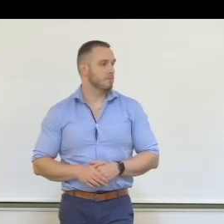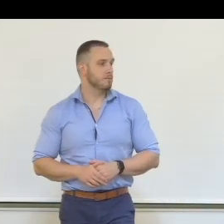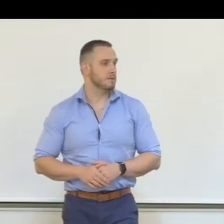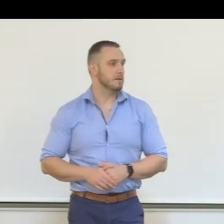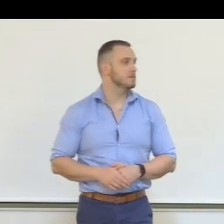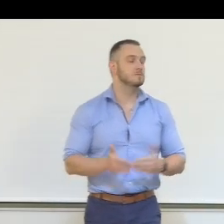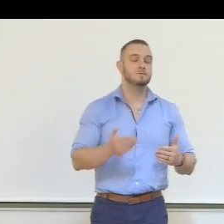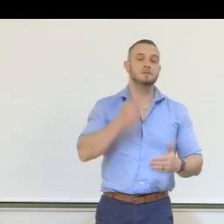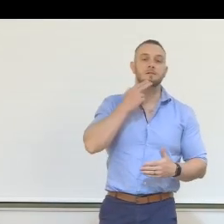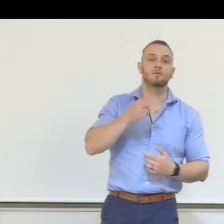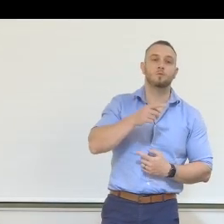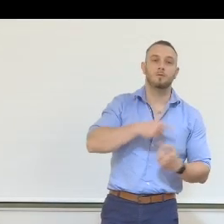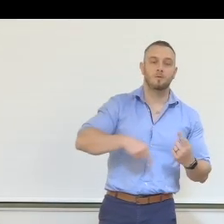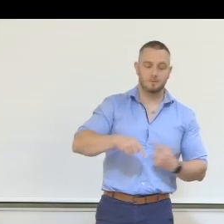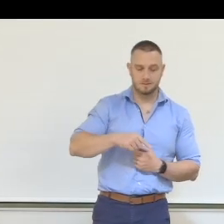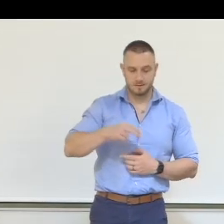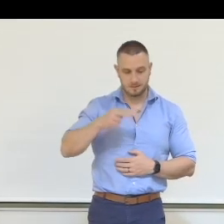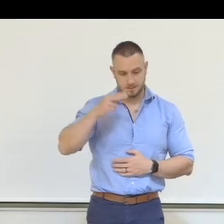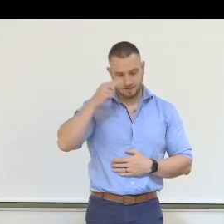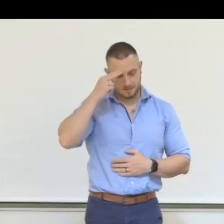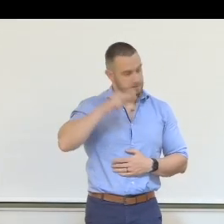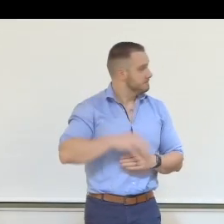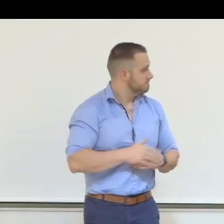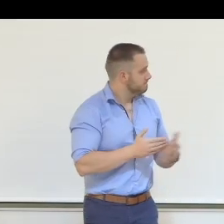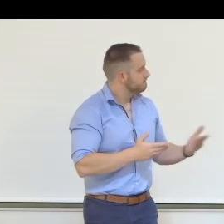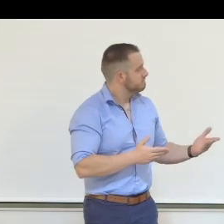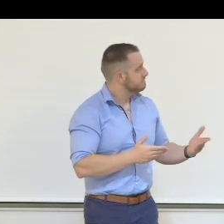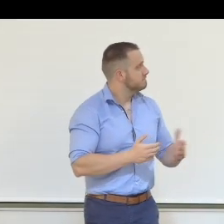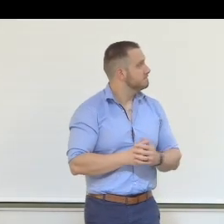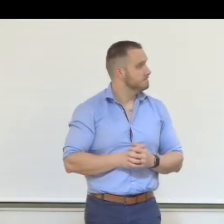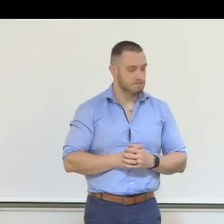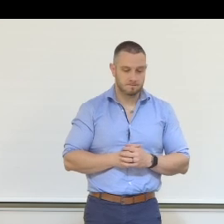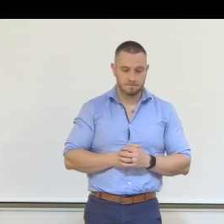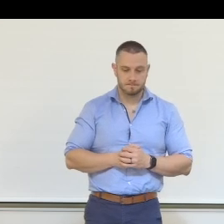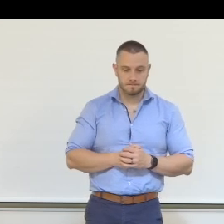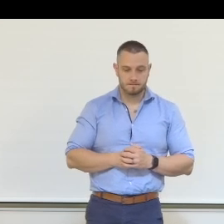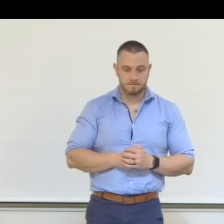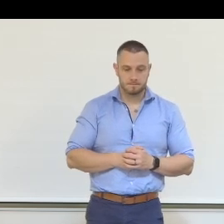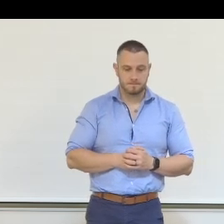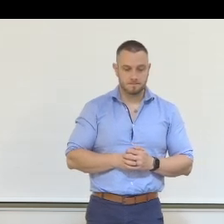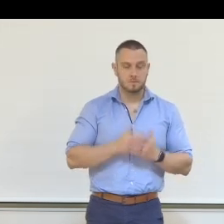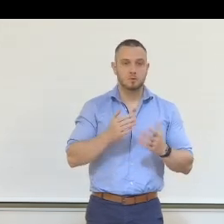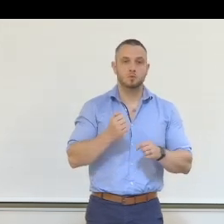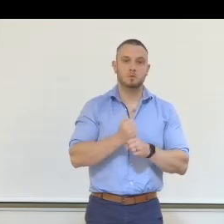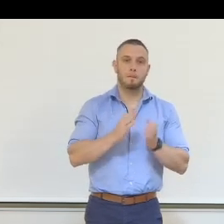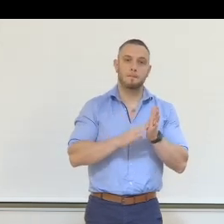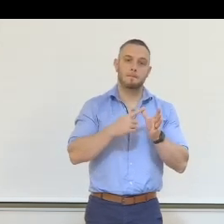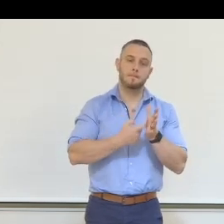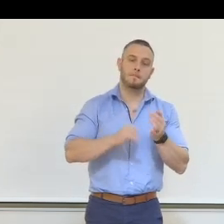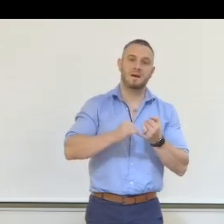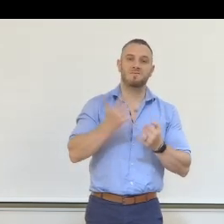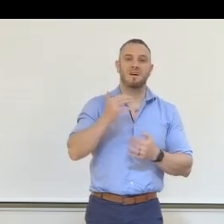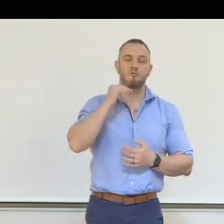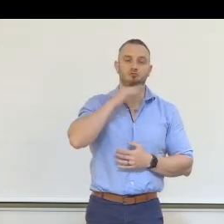So, good afternoon, everybody. My name is Romain Charles, and today I will talk about this Mars500 experiment